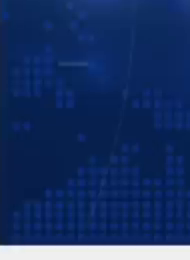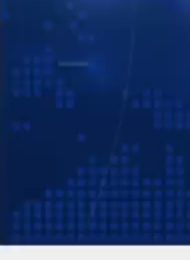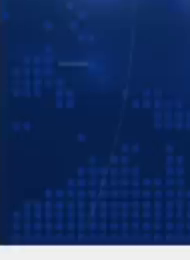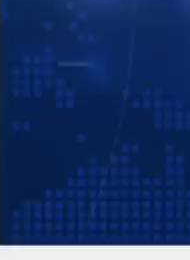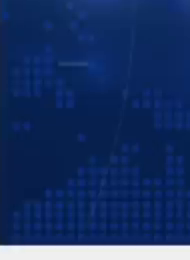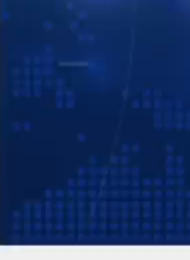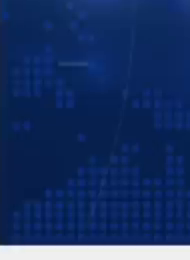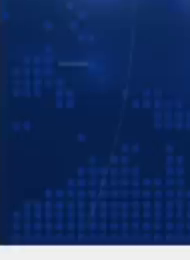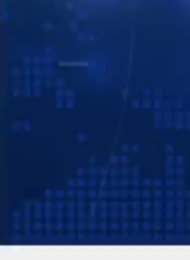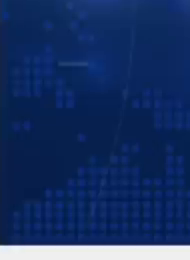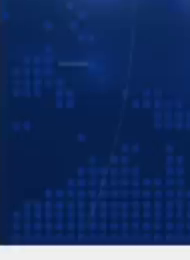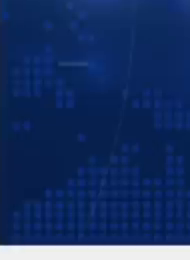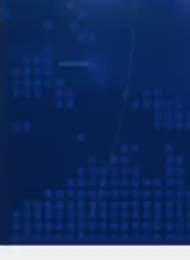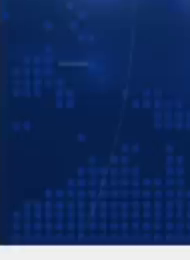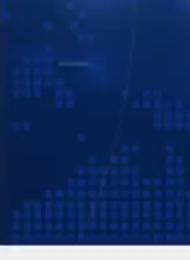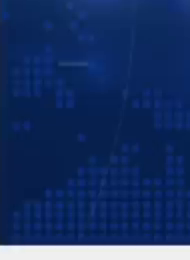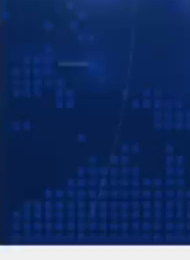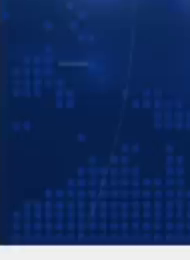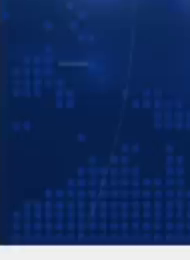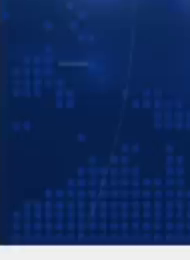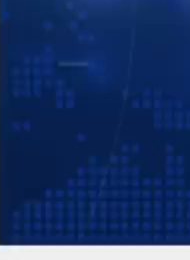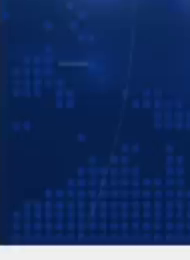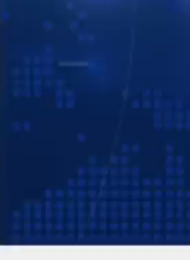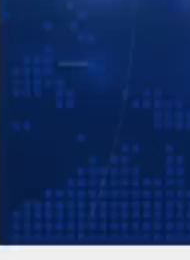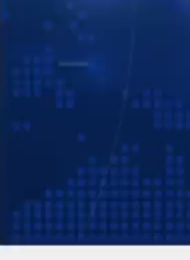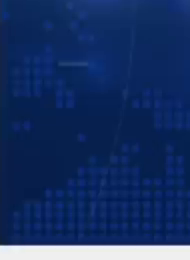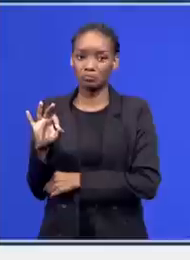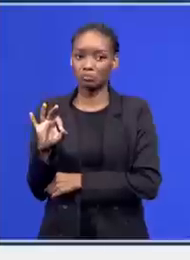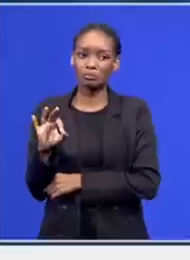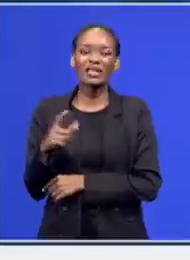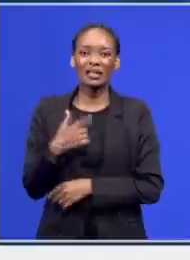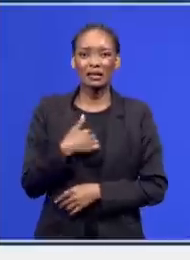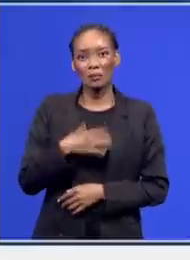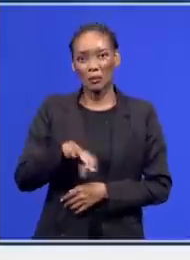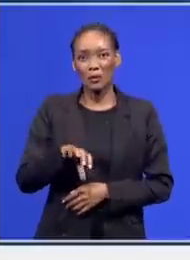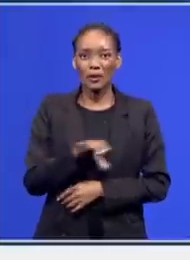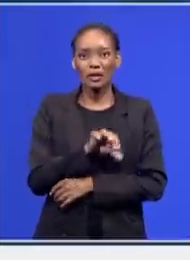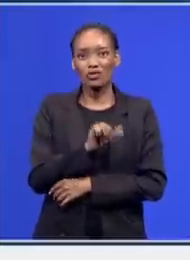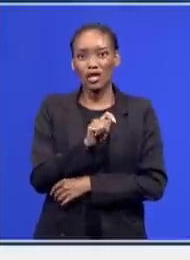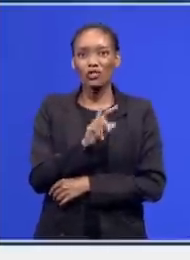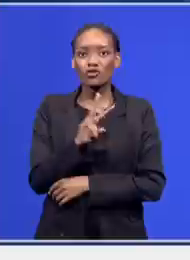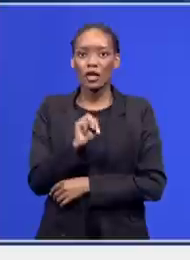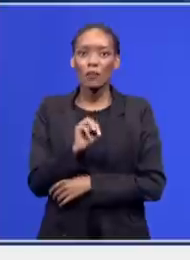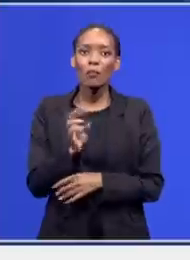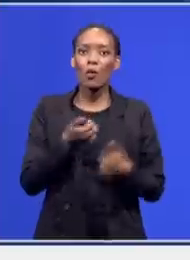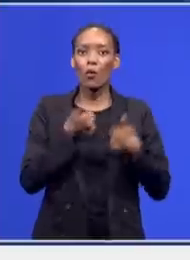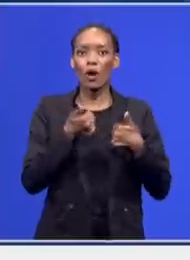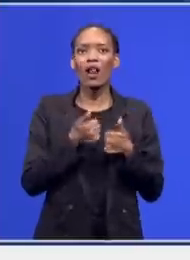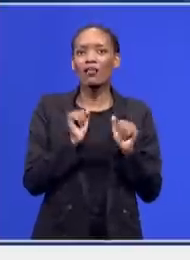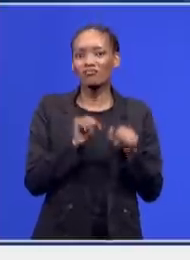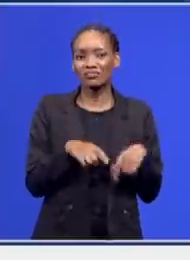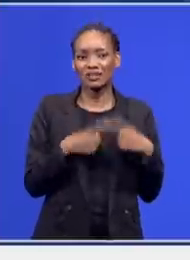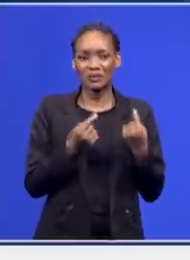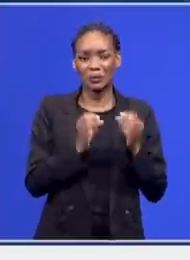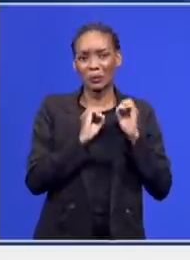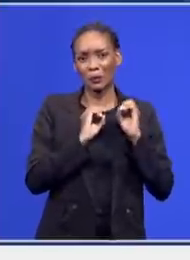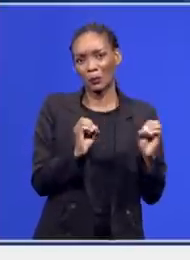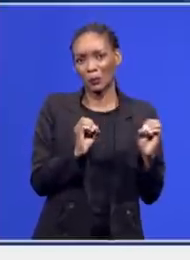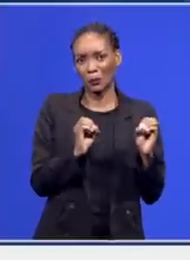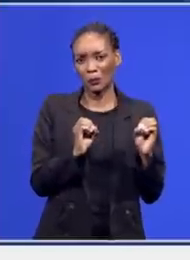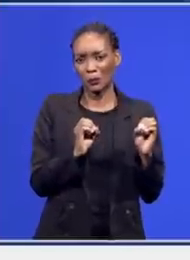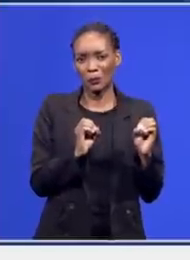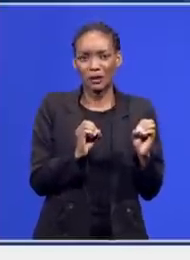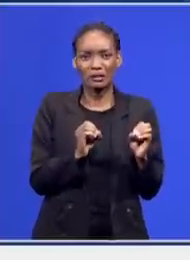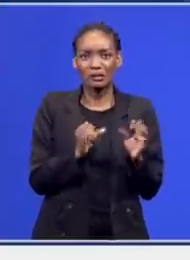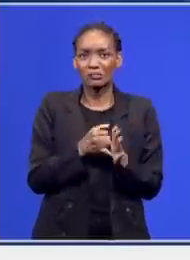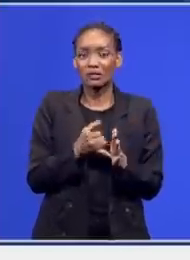the EFF. And I wish ATM well in its endeavors. ATM is doing absolutely nothing wrong. It's just